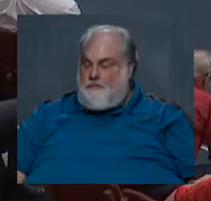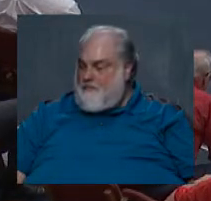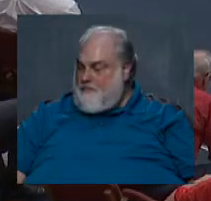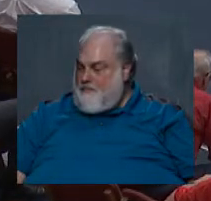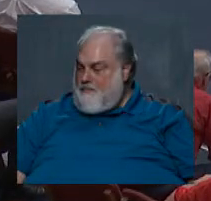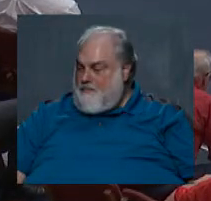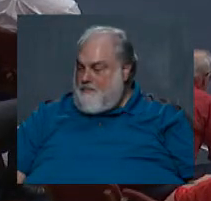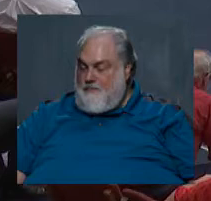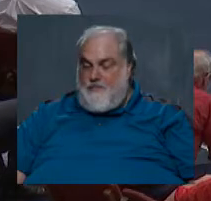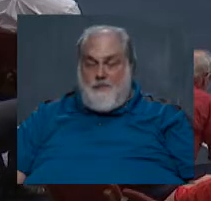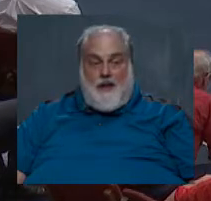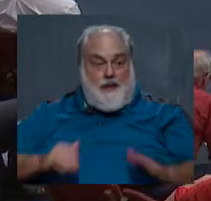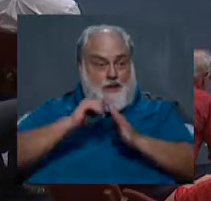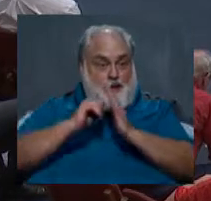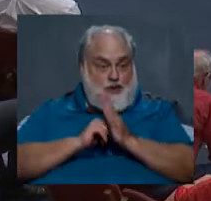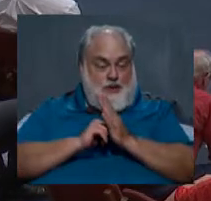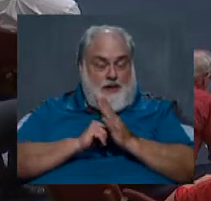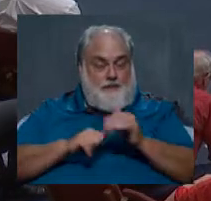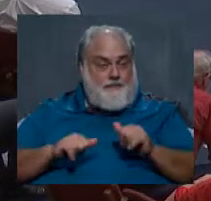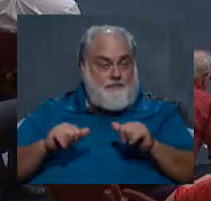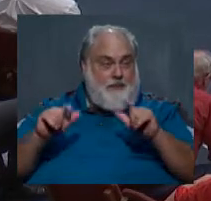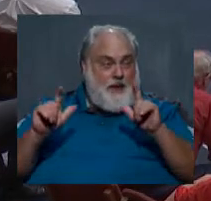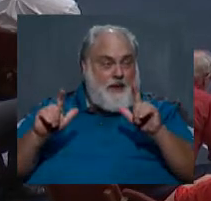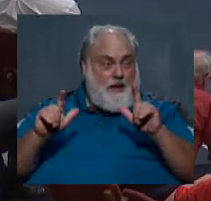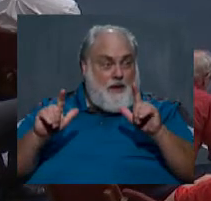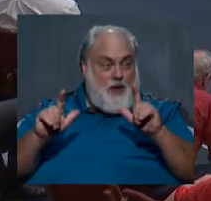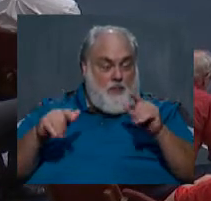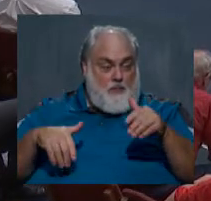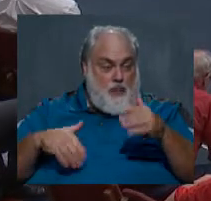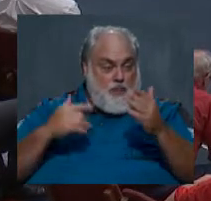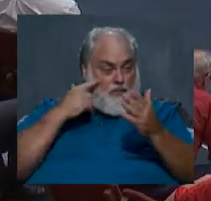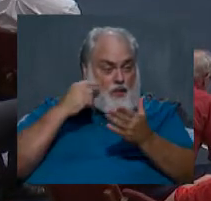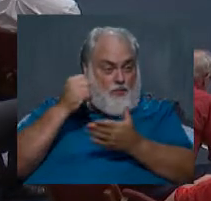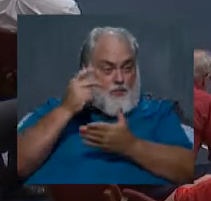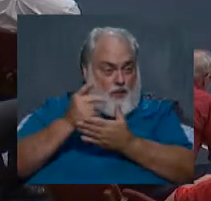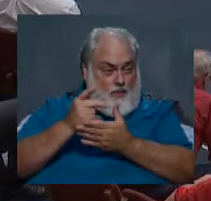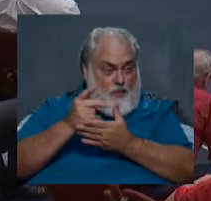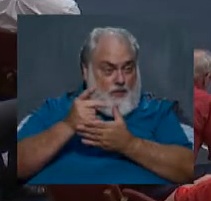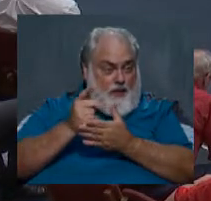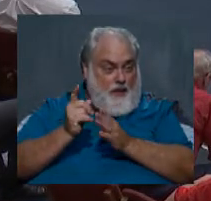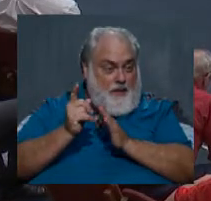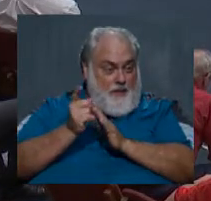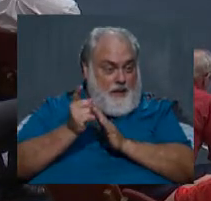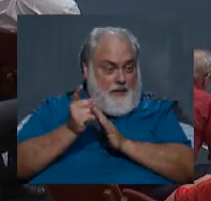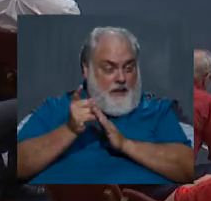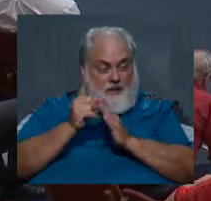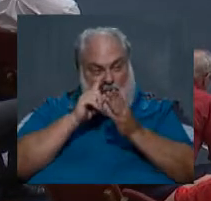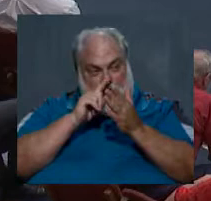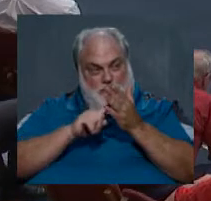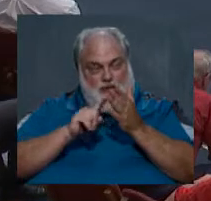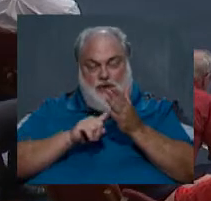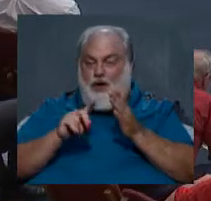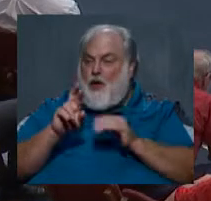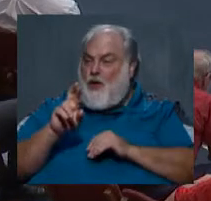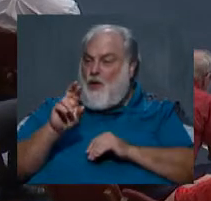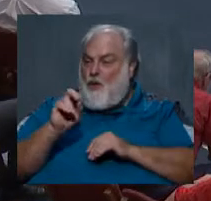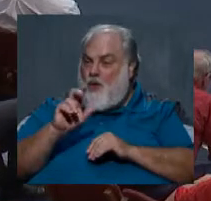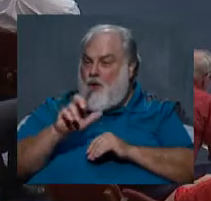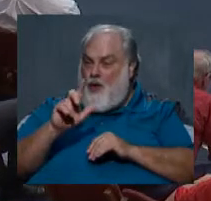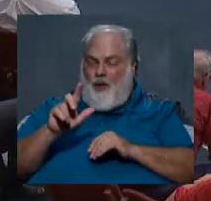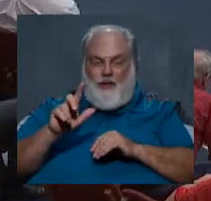I don't have the agenda up, but I'll wing this. Do I need a motion for approval of the amendments or? How about I call roll first? There we go. That would be good.